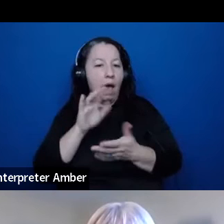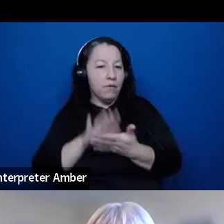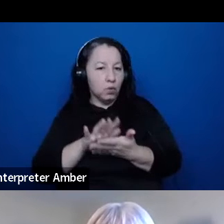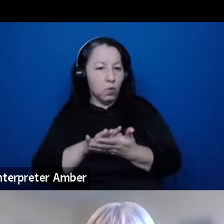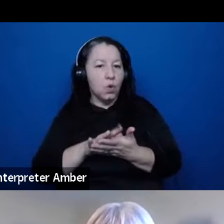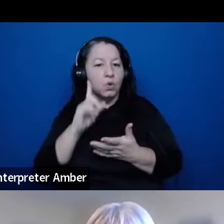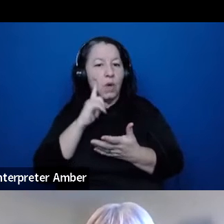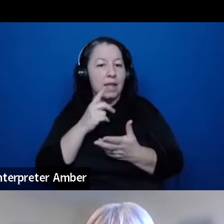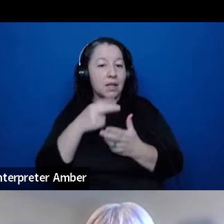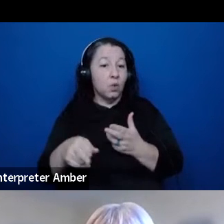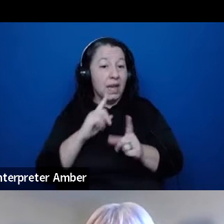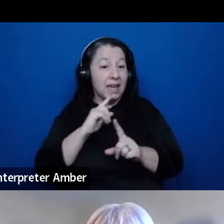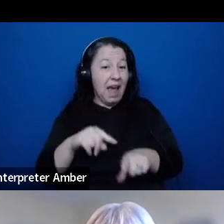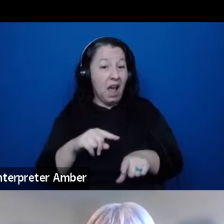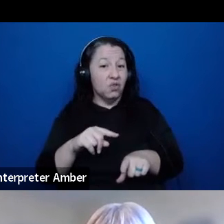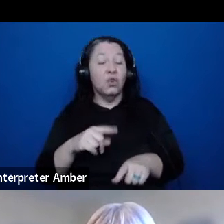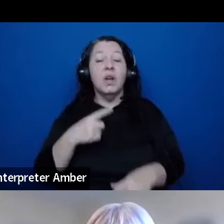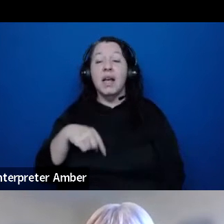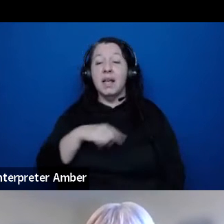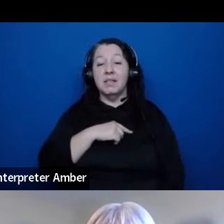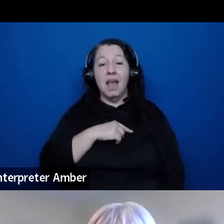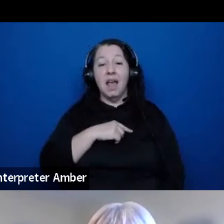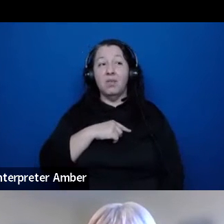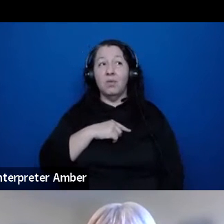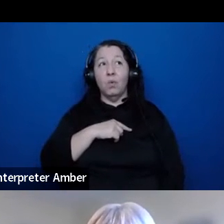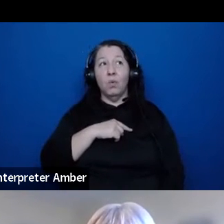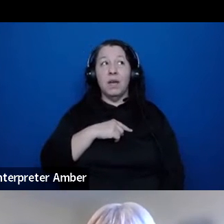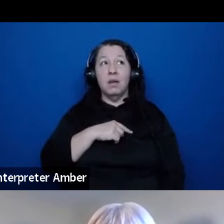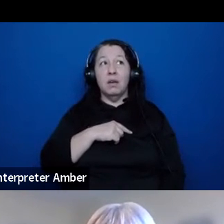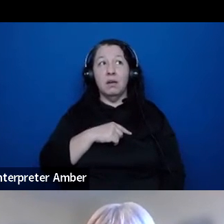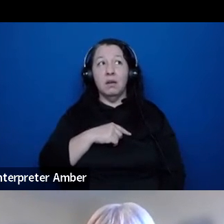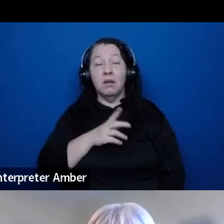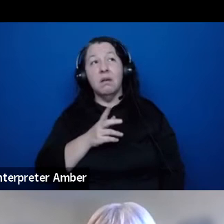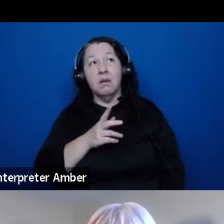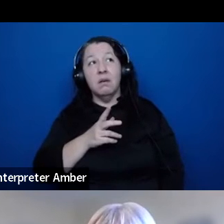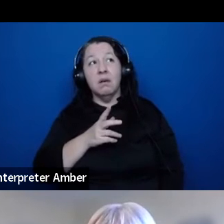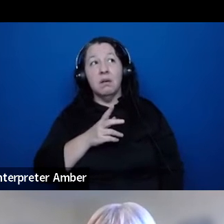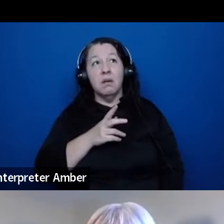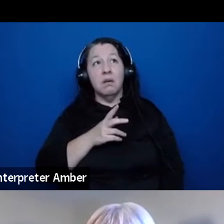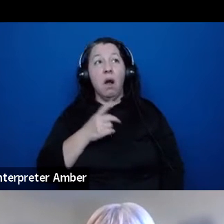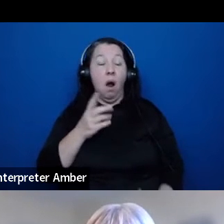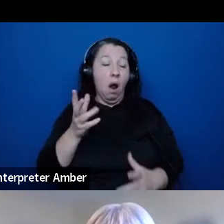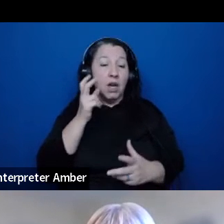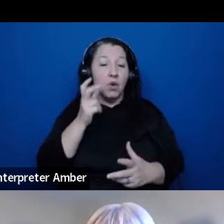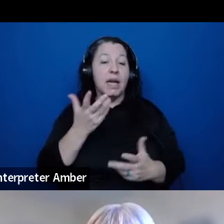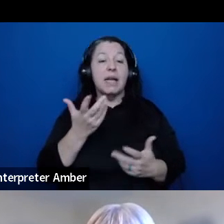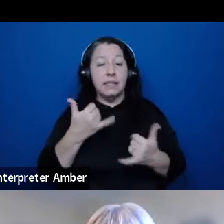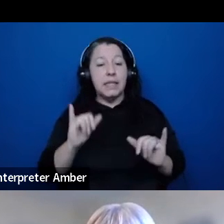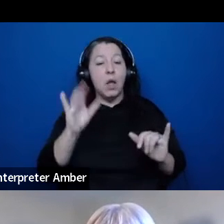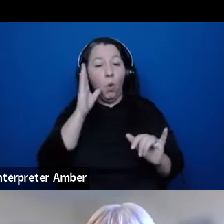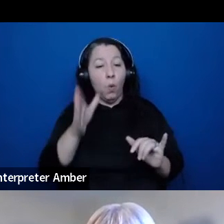answer is that we hear is that they still will be followed by the public